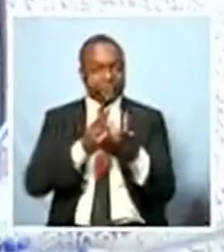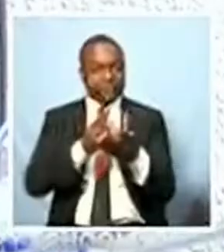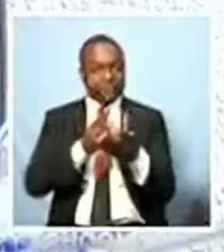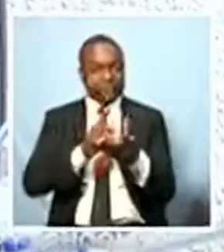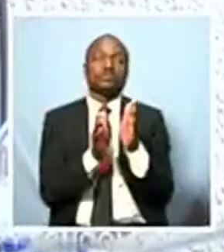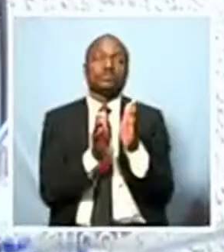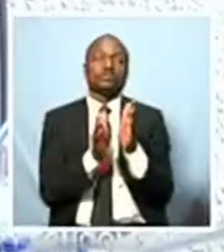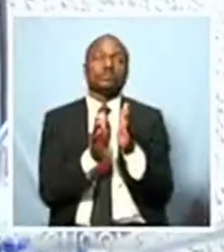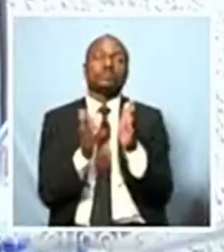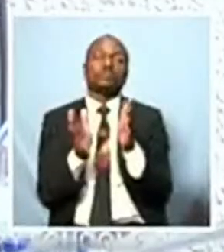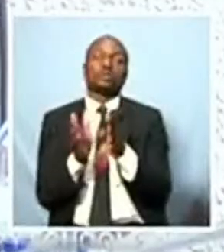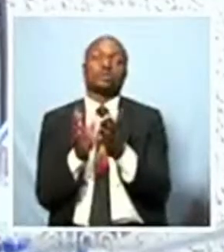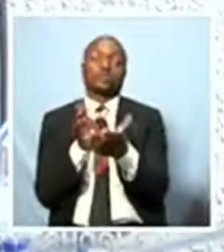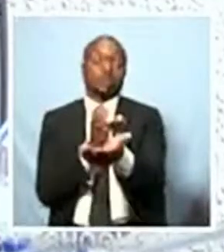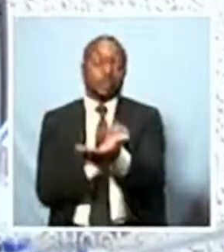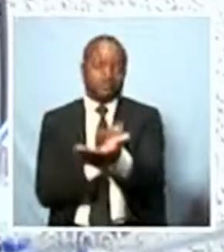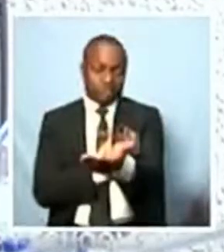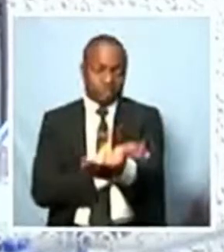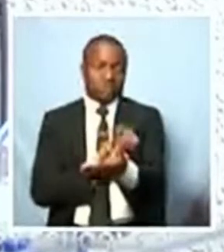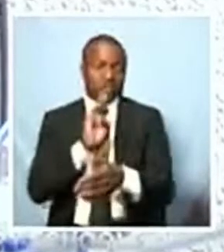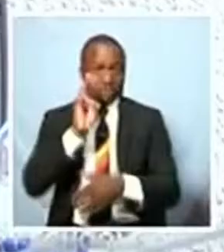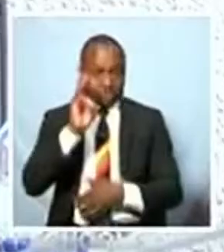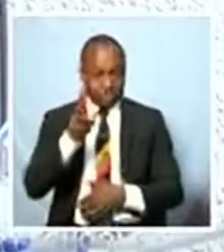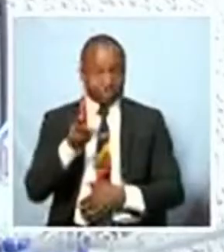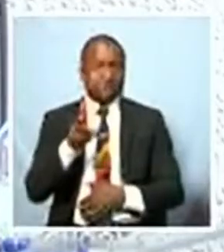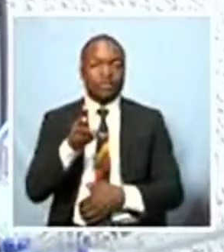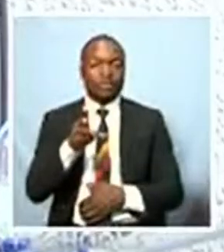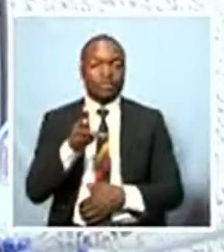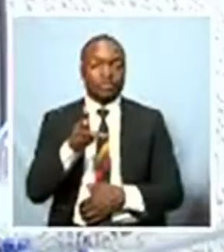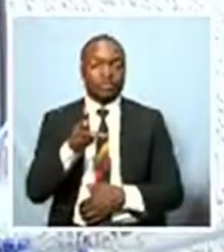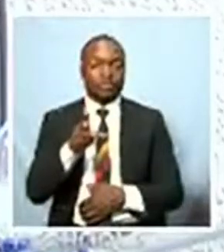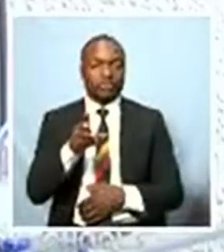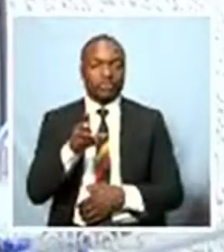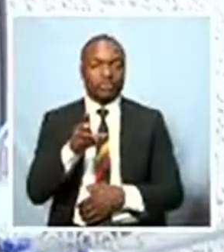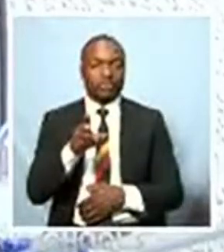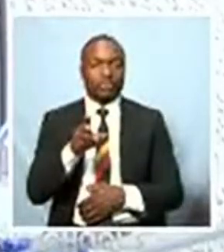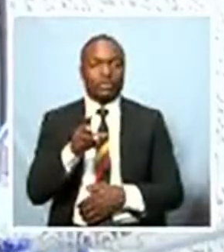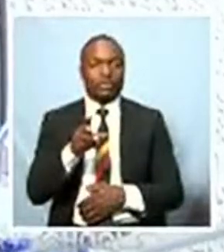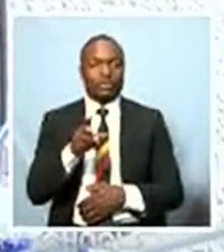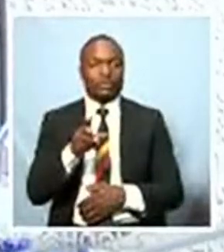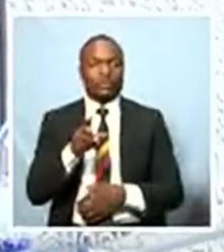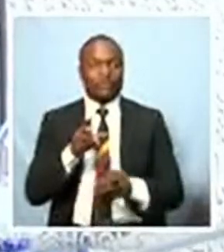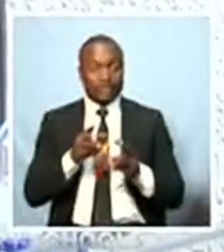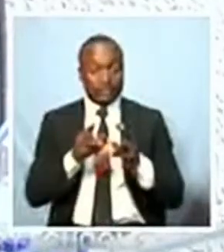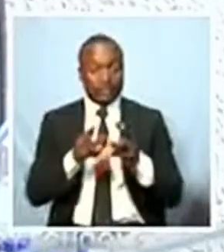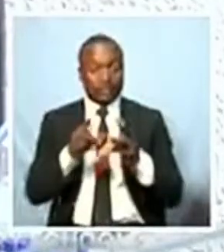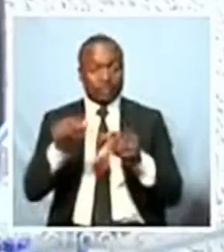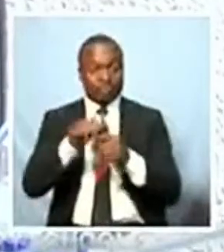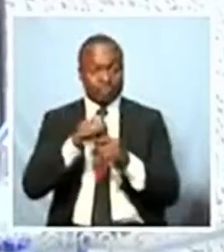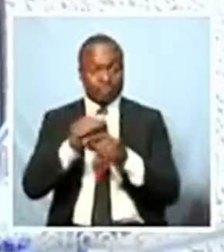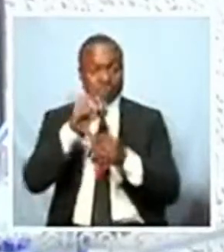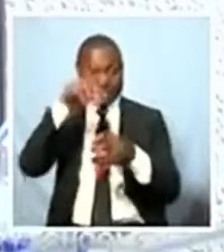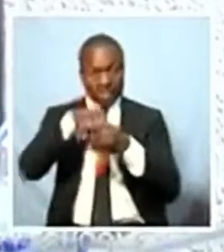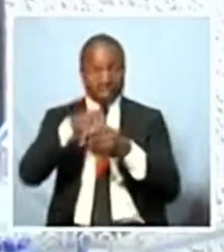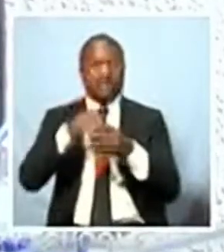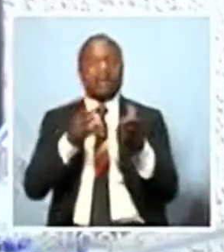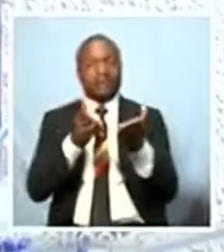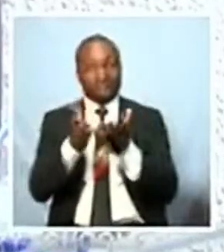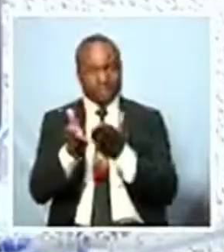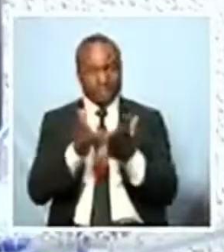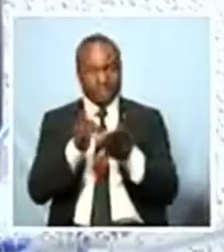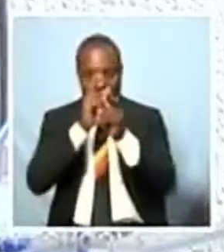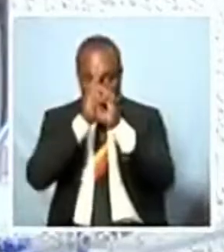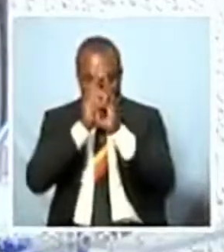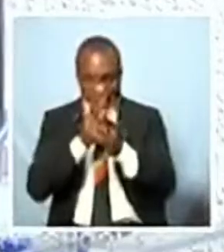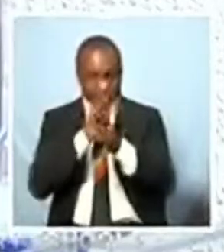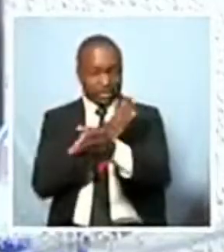Short courses, which then will be the basis for us to train the in-service. I think Honorable Alan